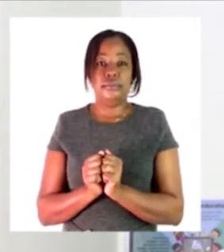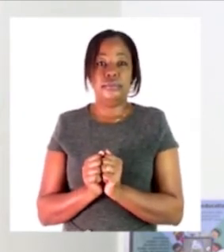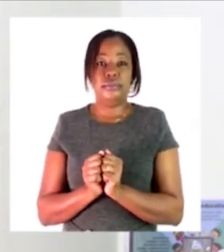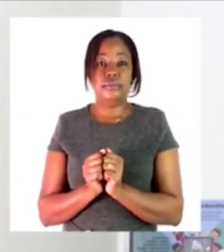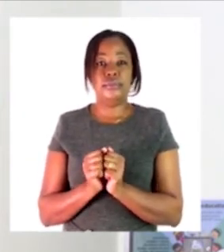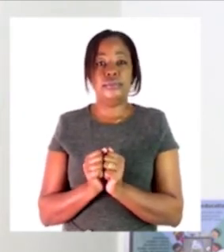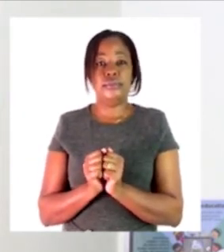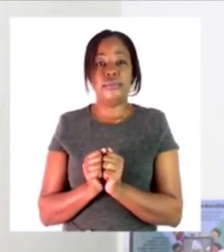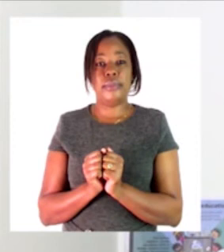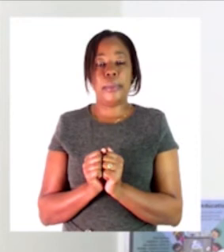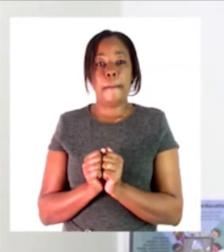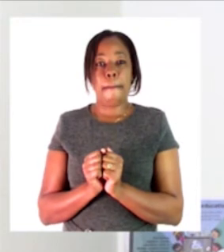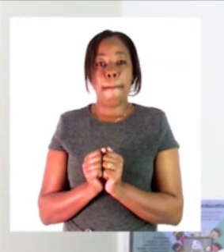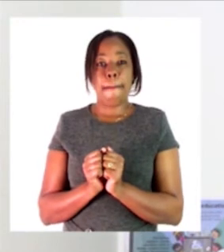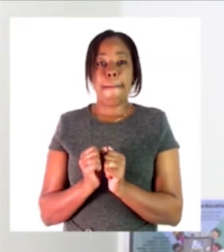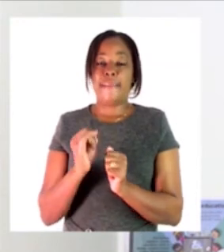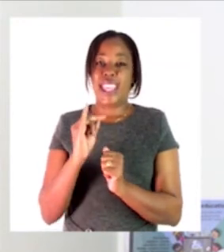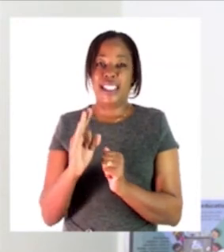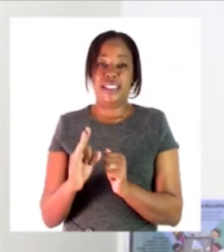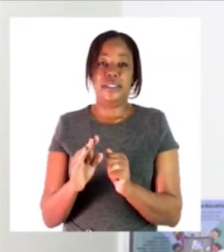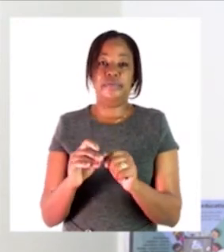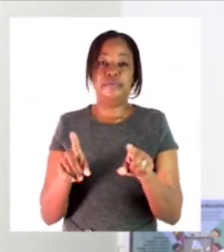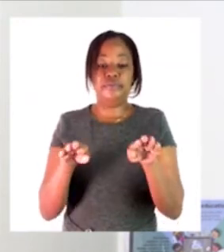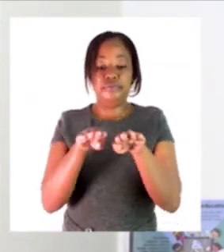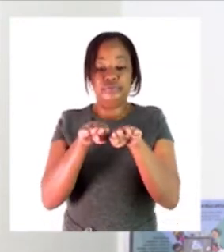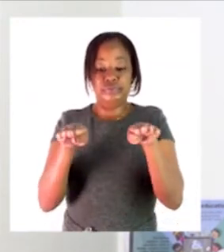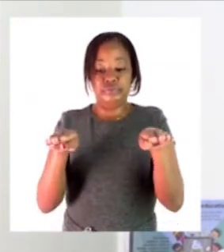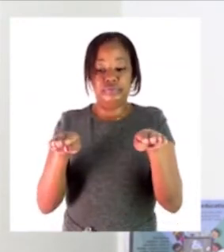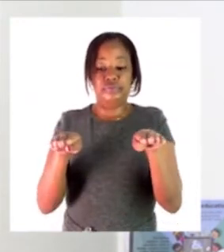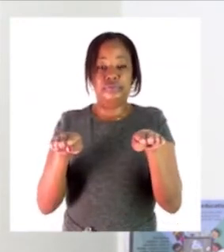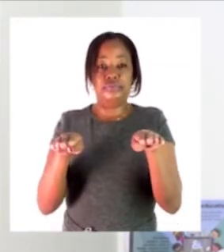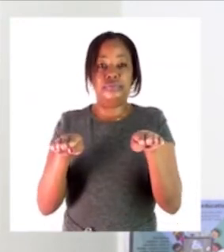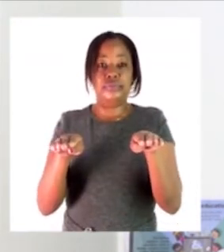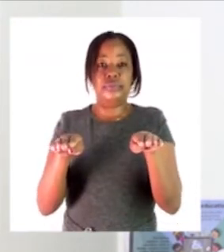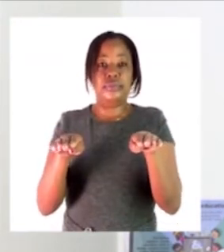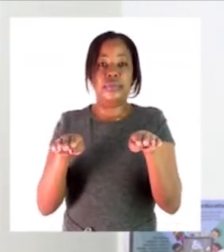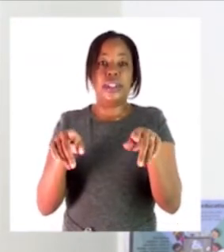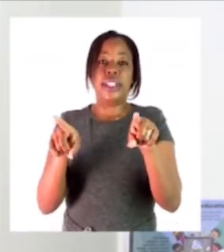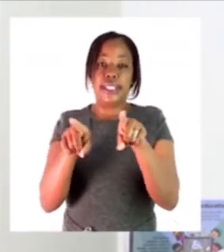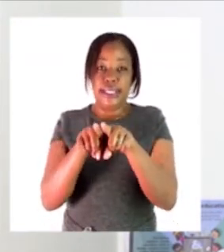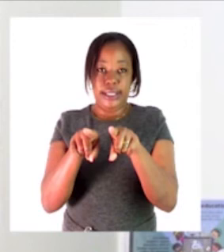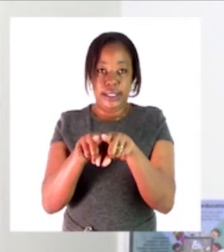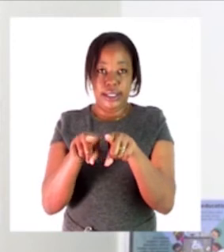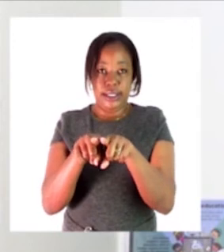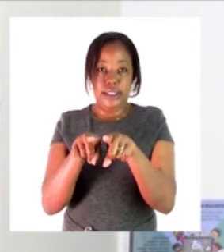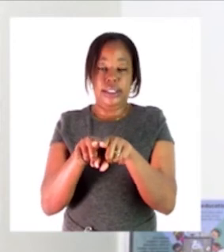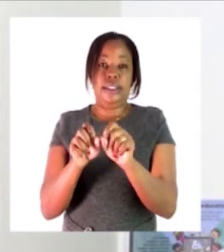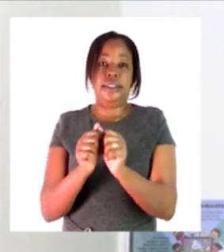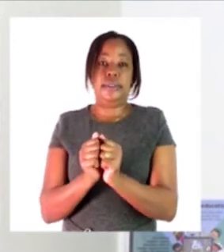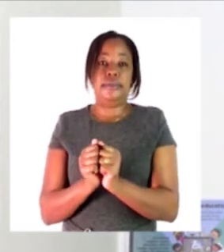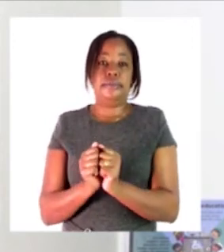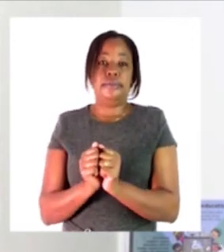scale is straight, like the way I was showing, it means the two objects are weighing the